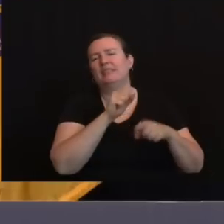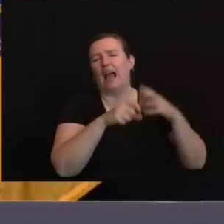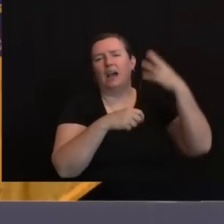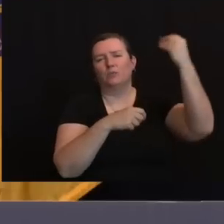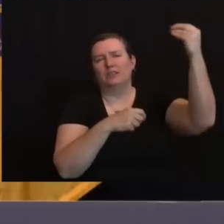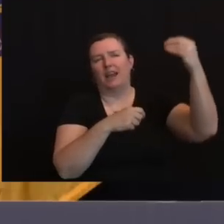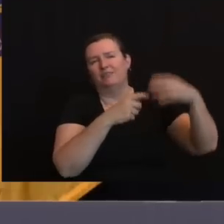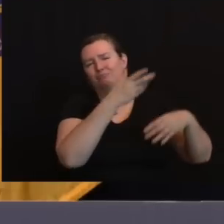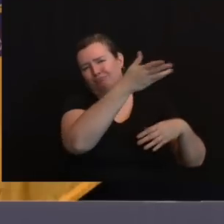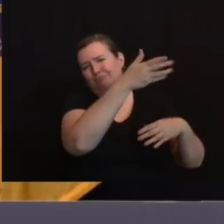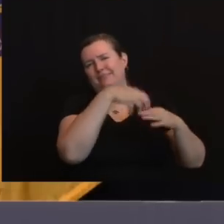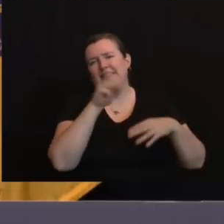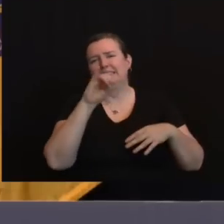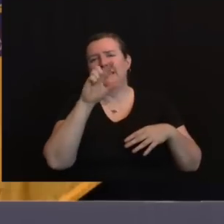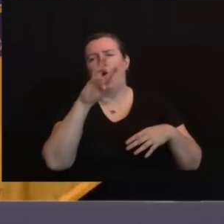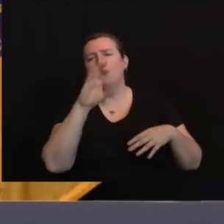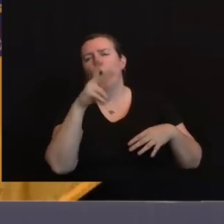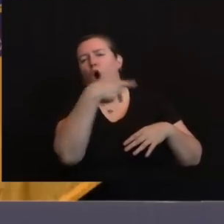Sir.